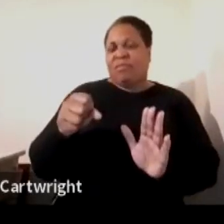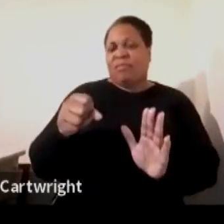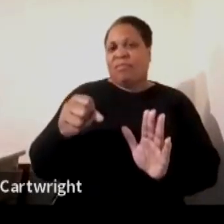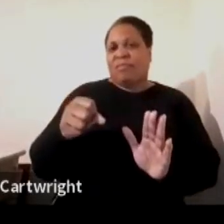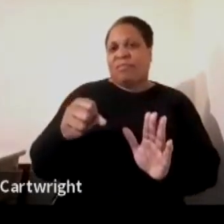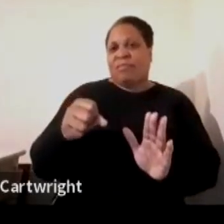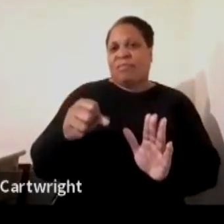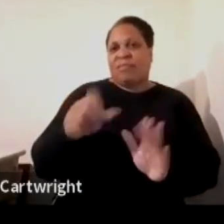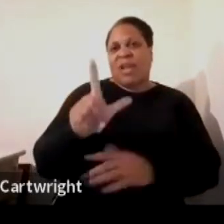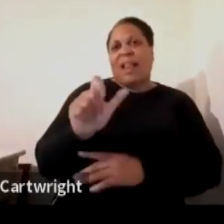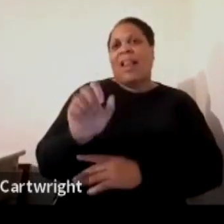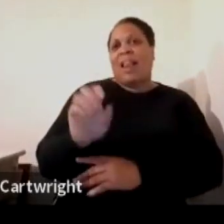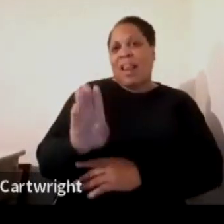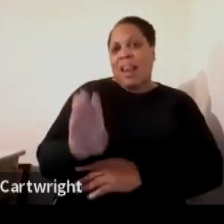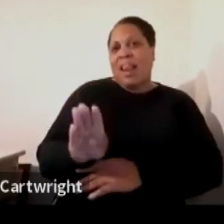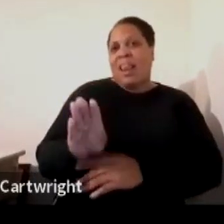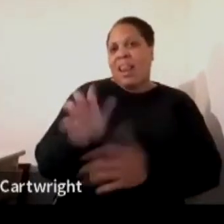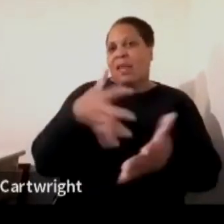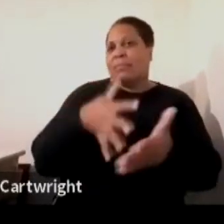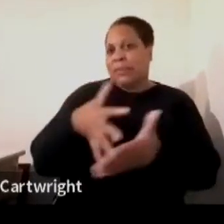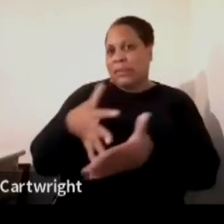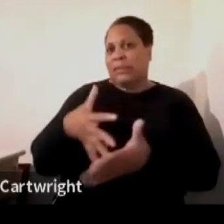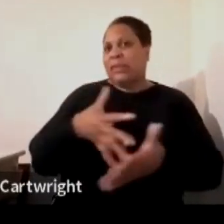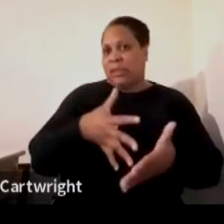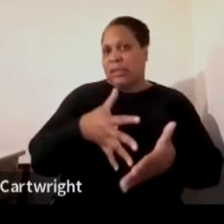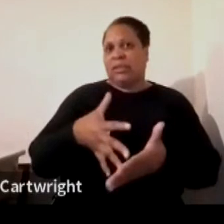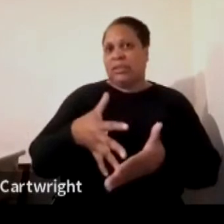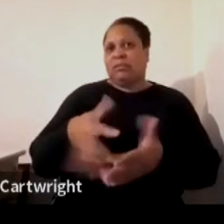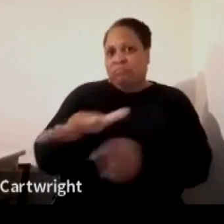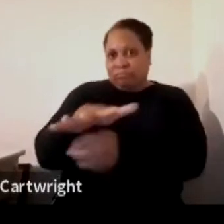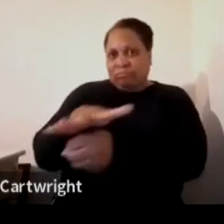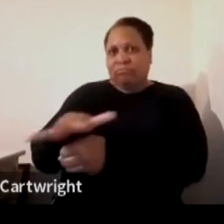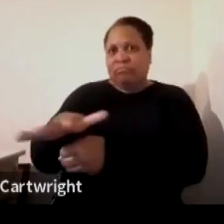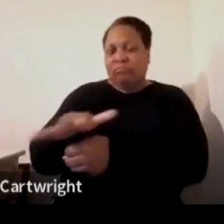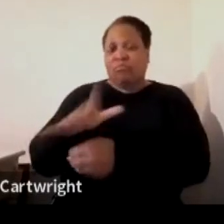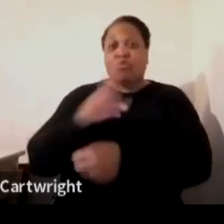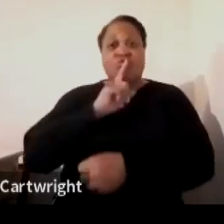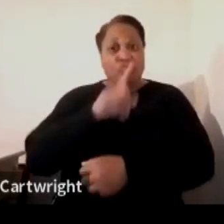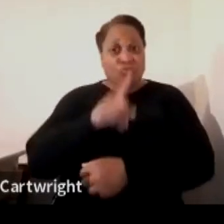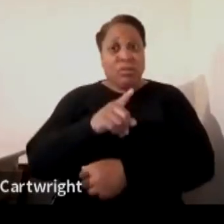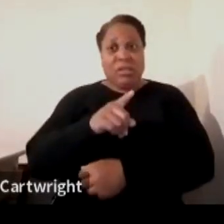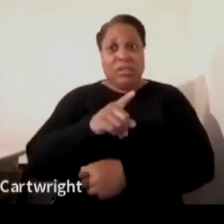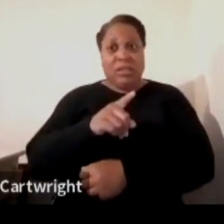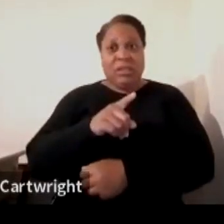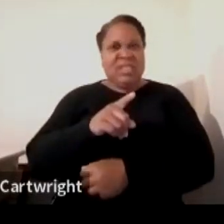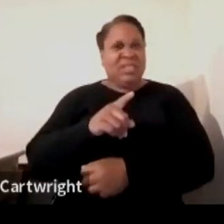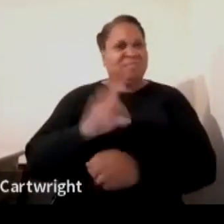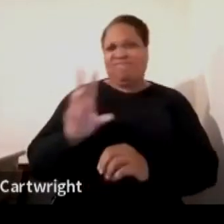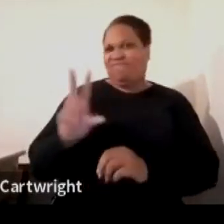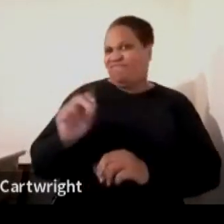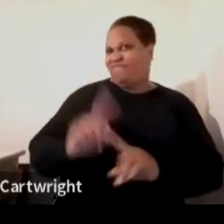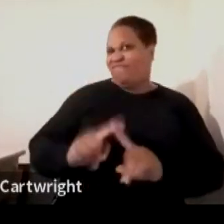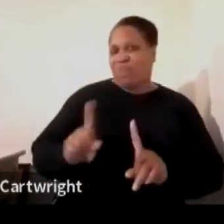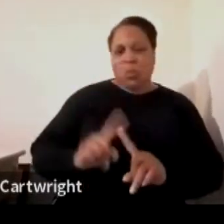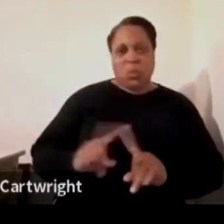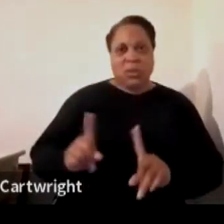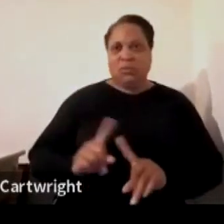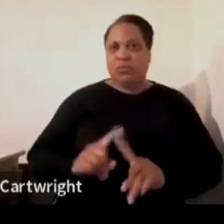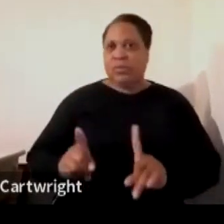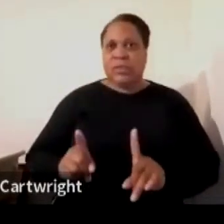laboratory study conditions. In reality, there's virtually no difference in